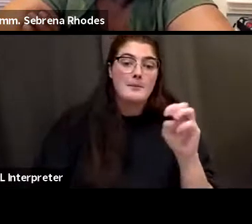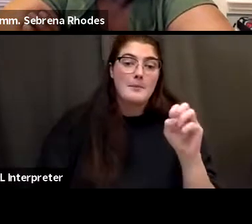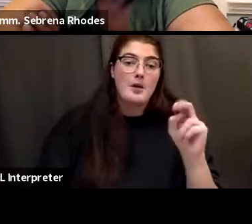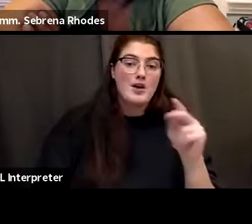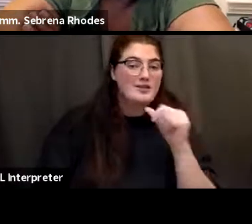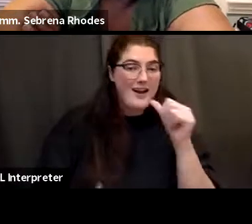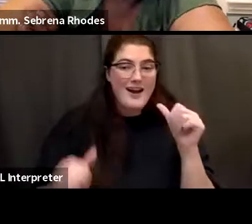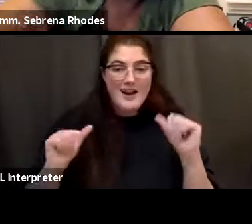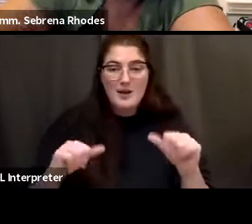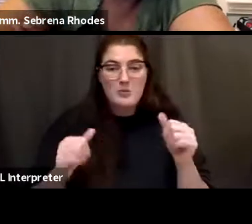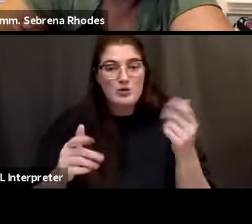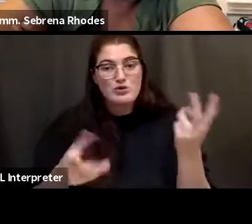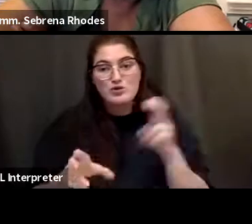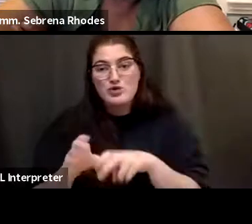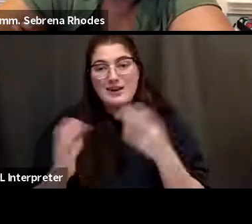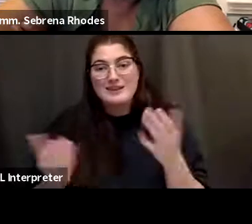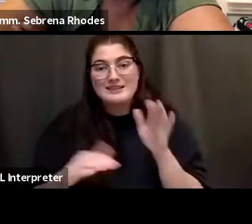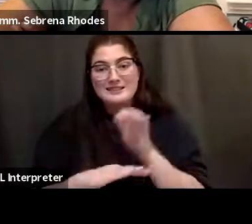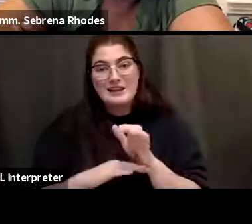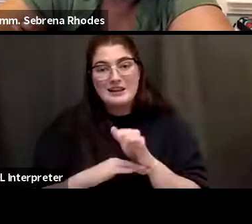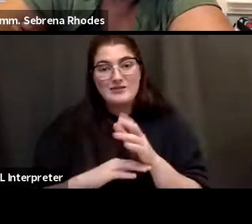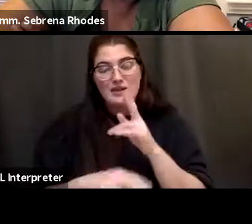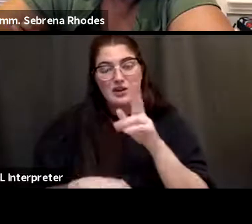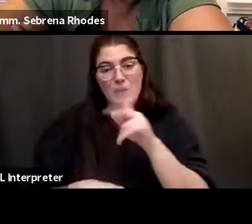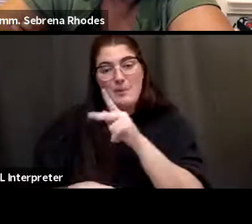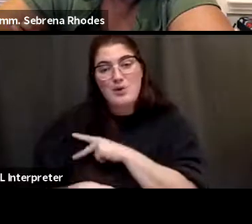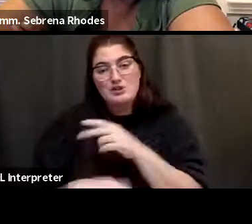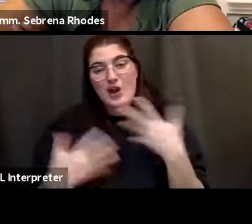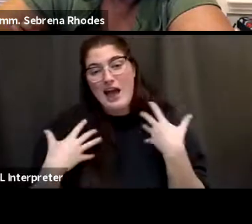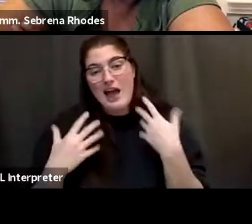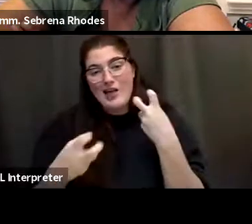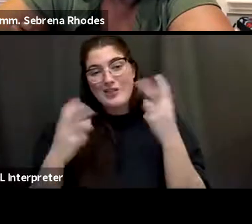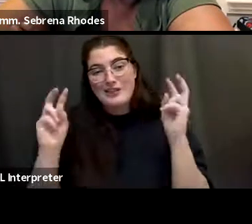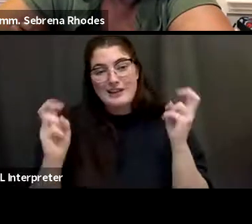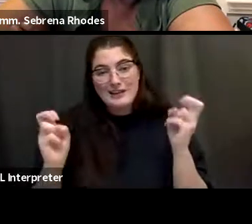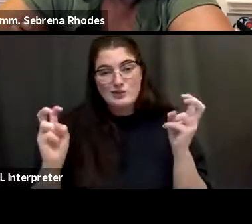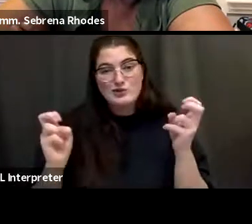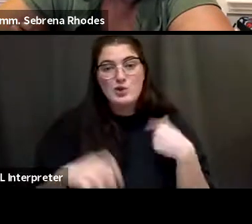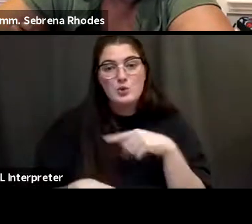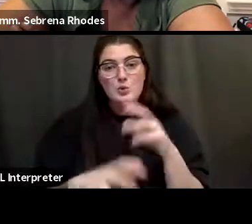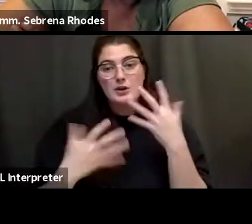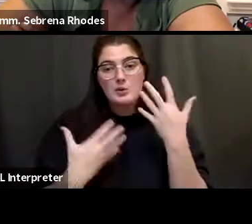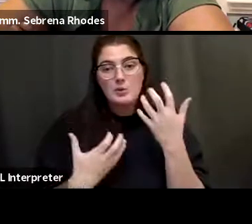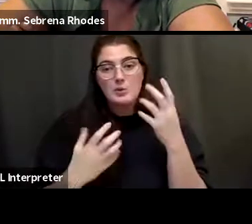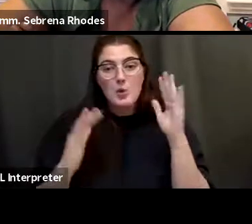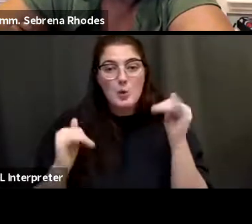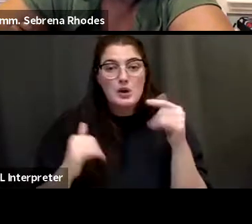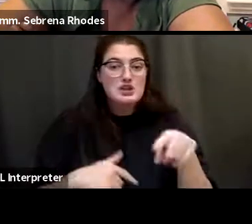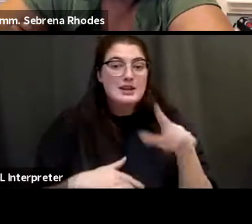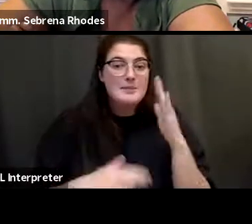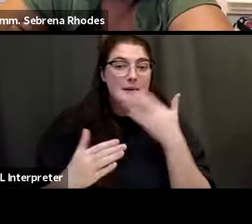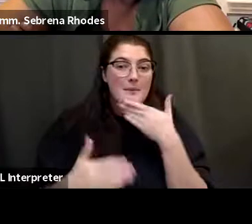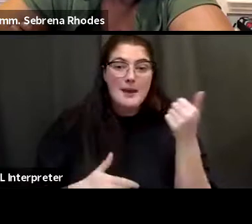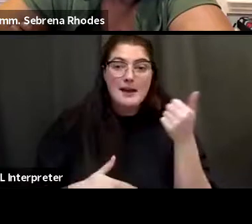this evening, due to a personal health issue, and we wish him the best, and we hope he gets well